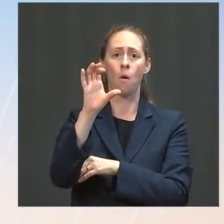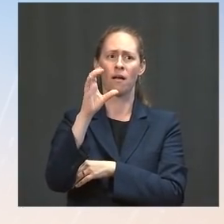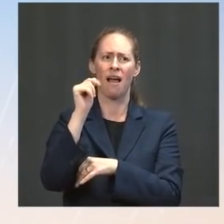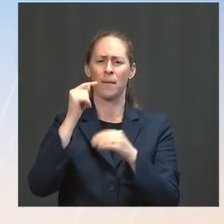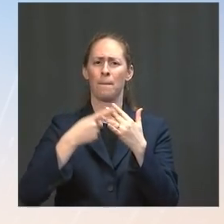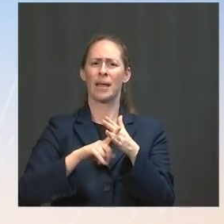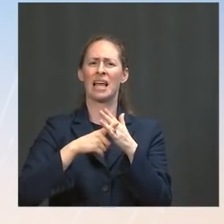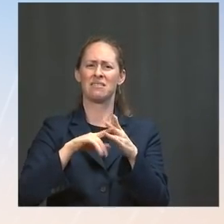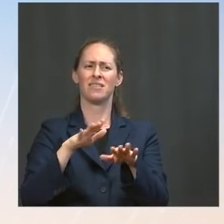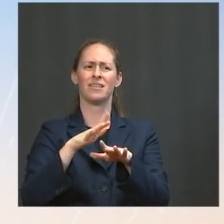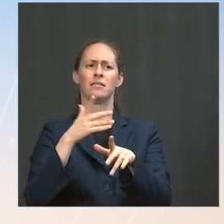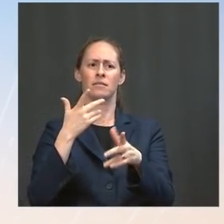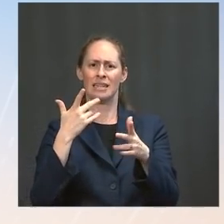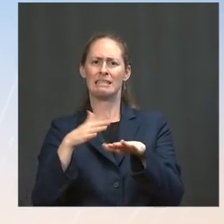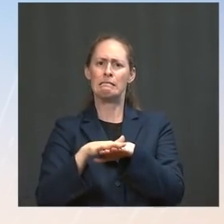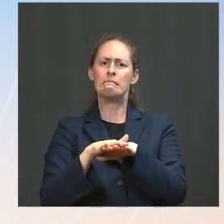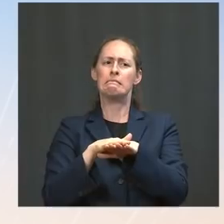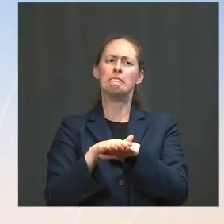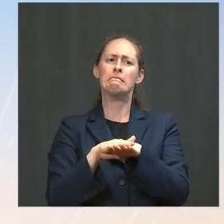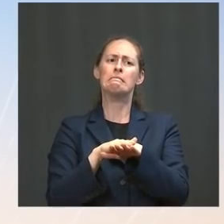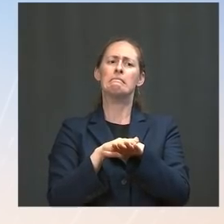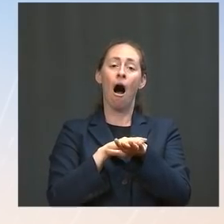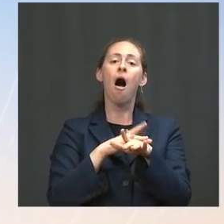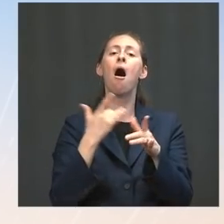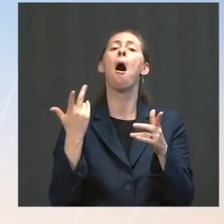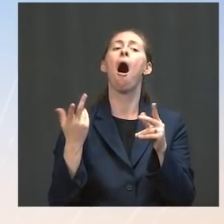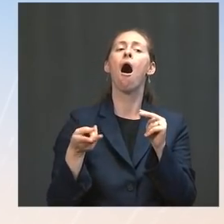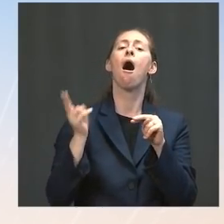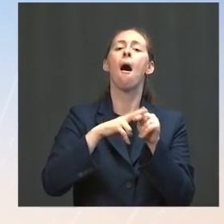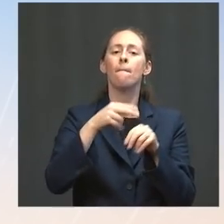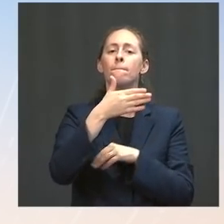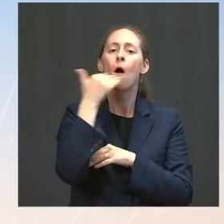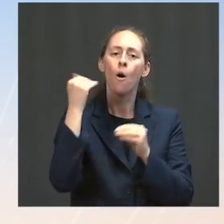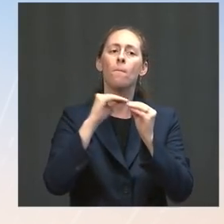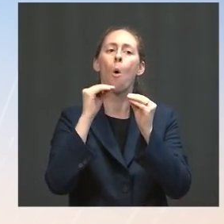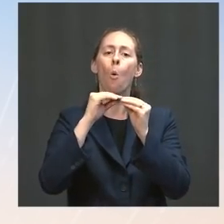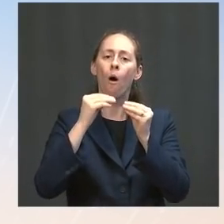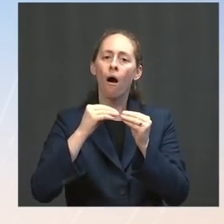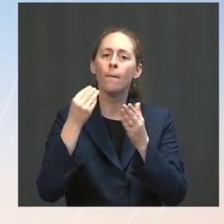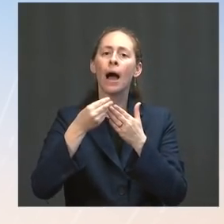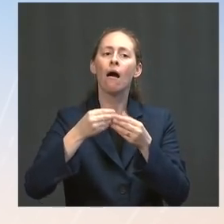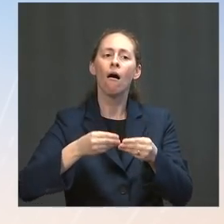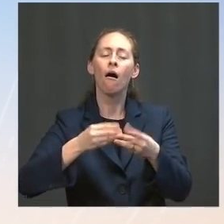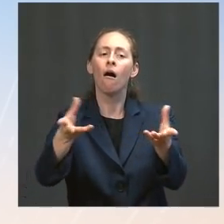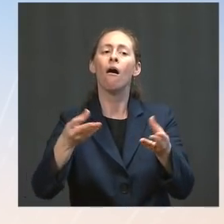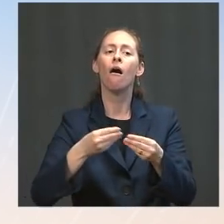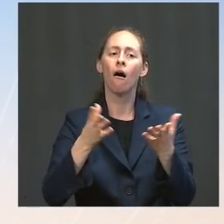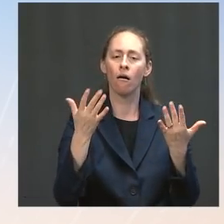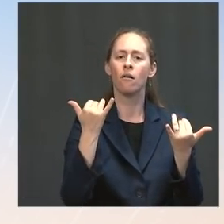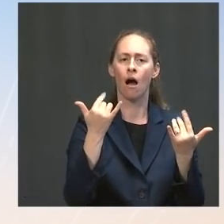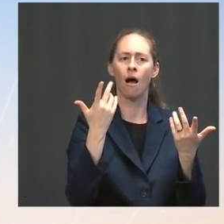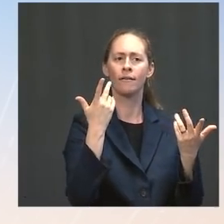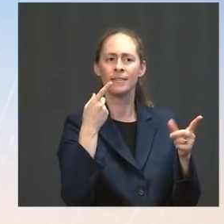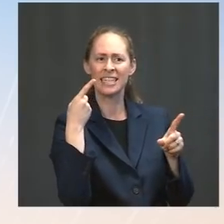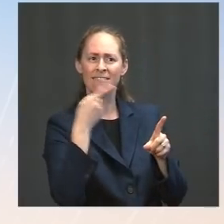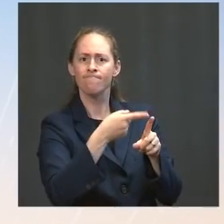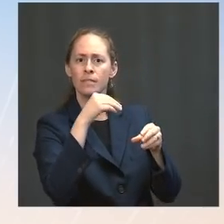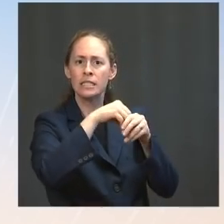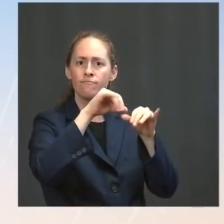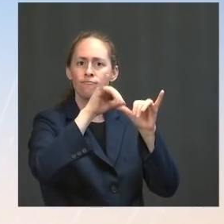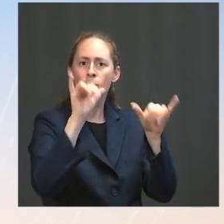something Stephen asked. Sure. Is the expectation that they'll be able to be diplomatic, sort of consular, embassy-style services